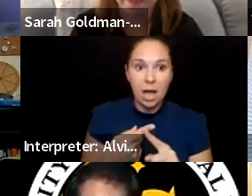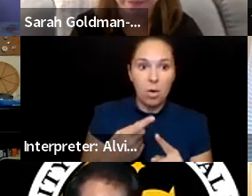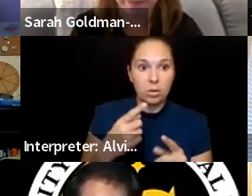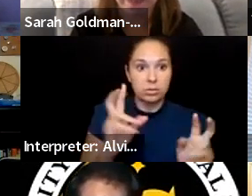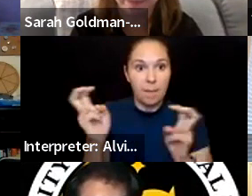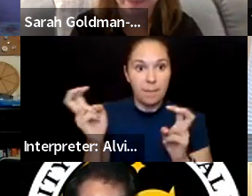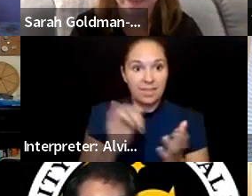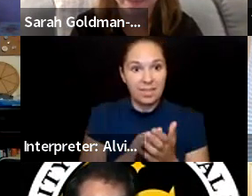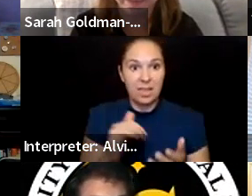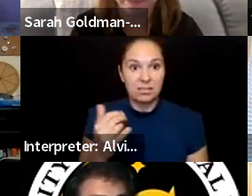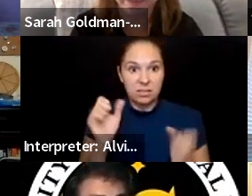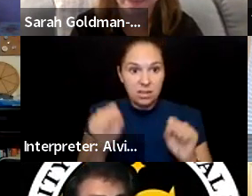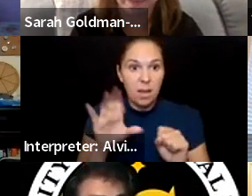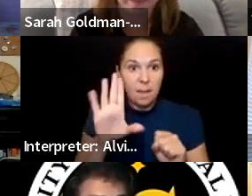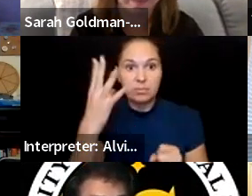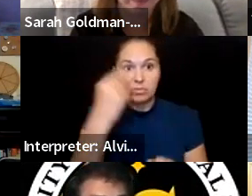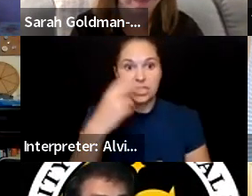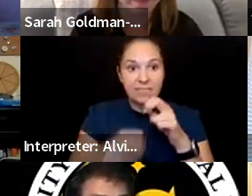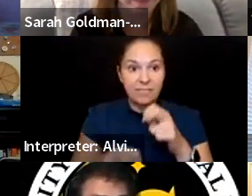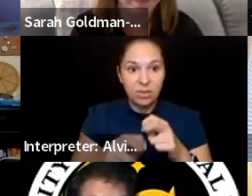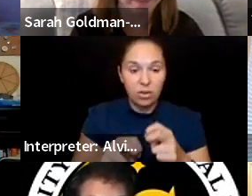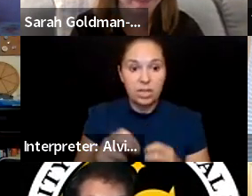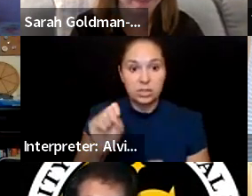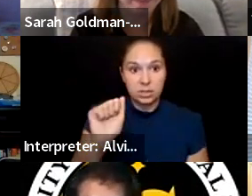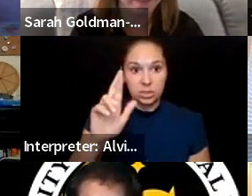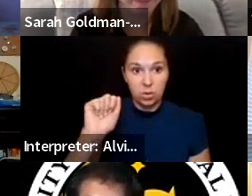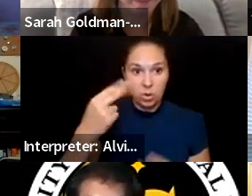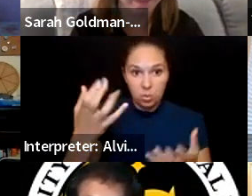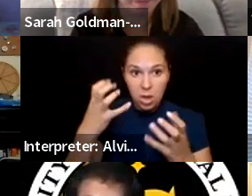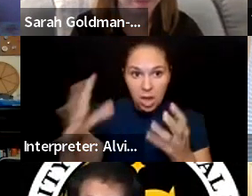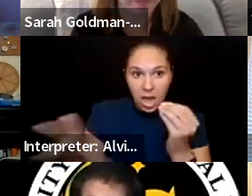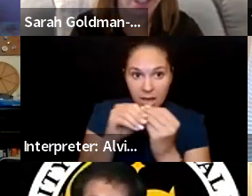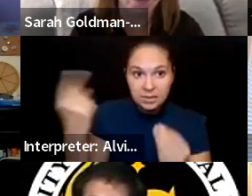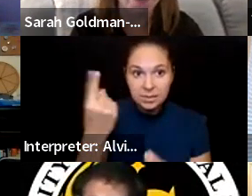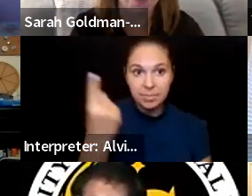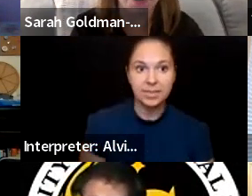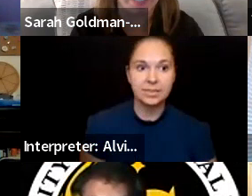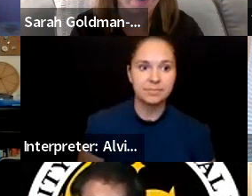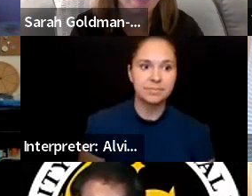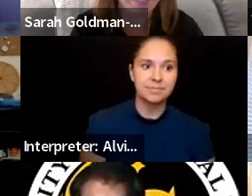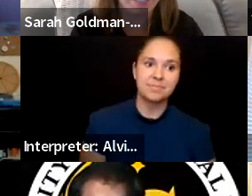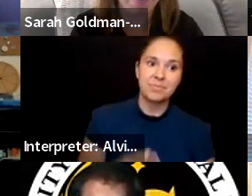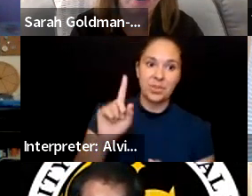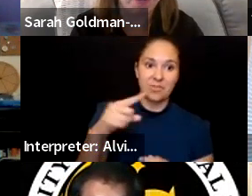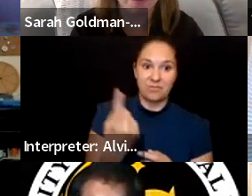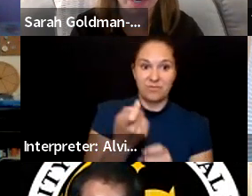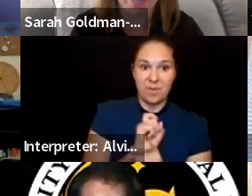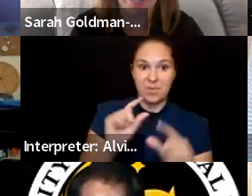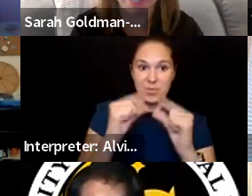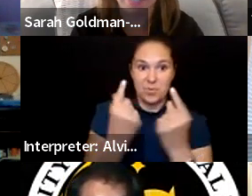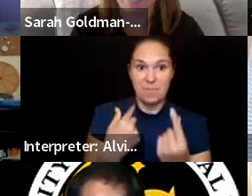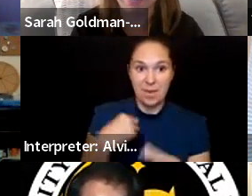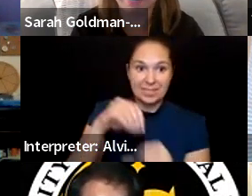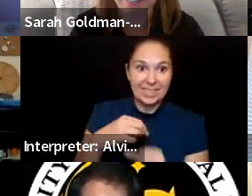topics. Sarah, did you have anything you wanted to add? Just from the group that I was in, I was super